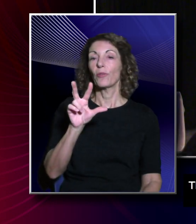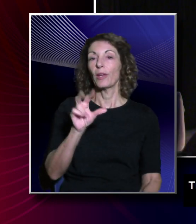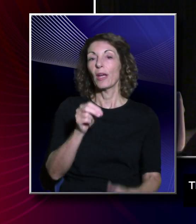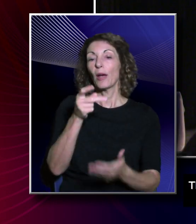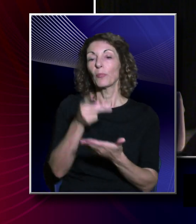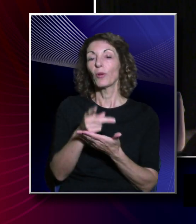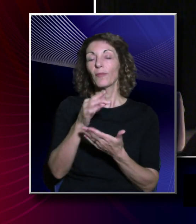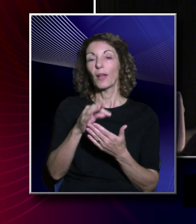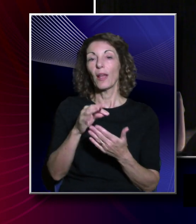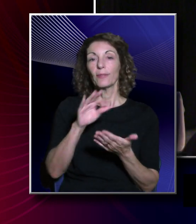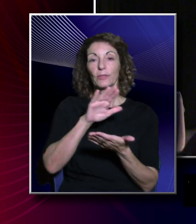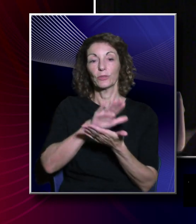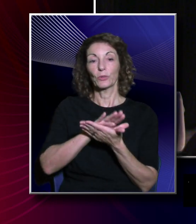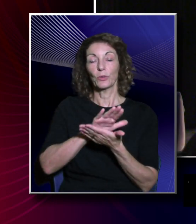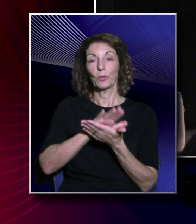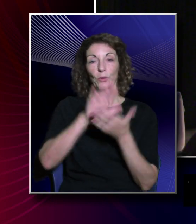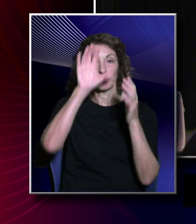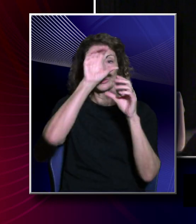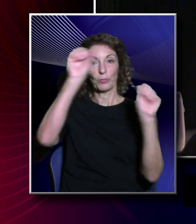evaluation.